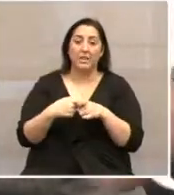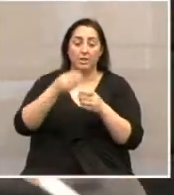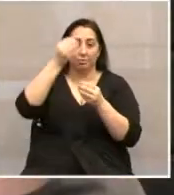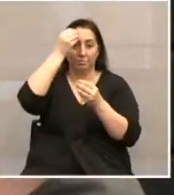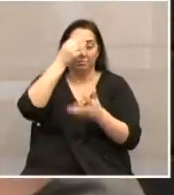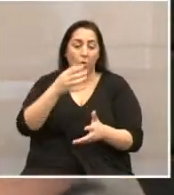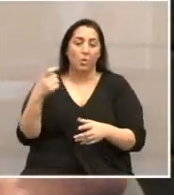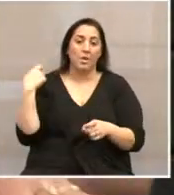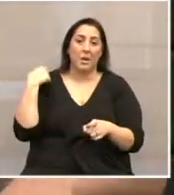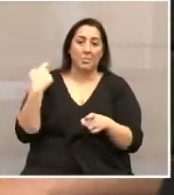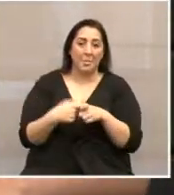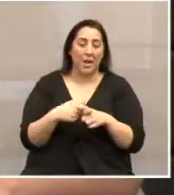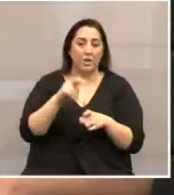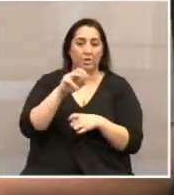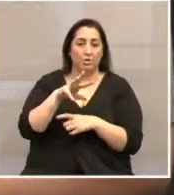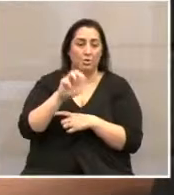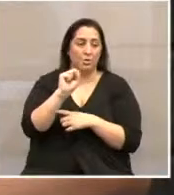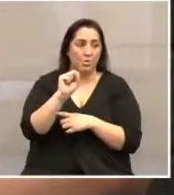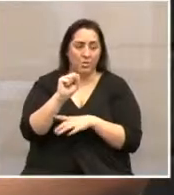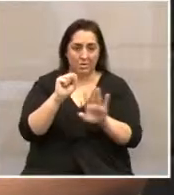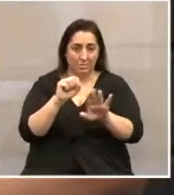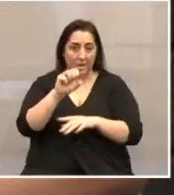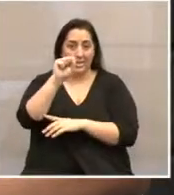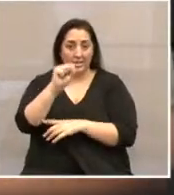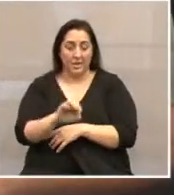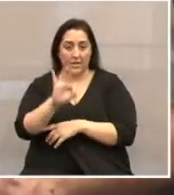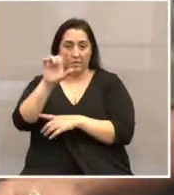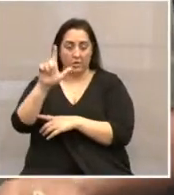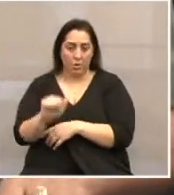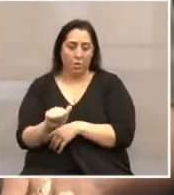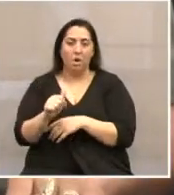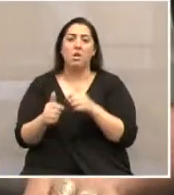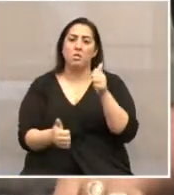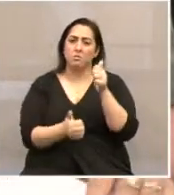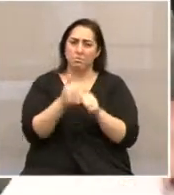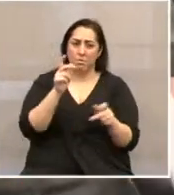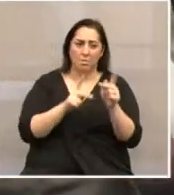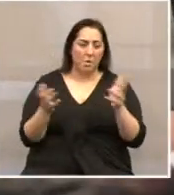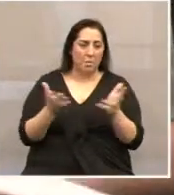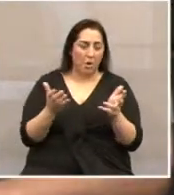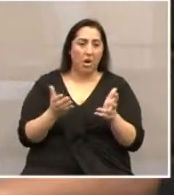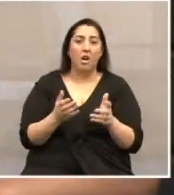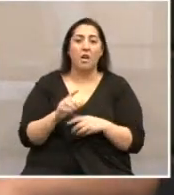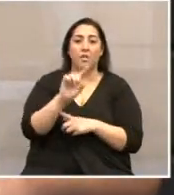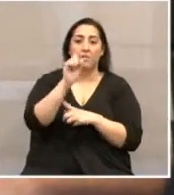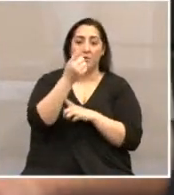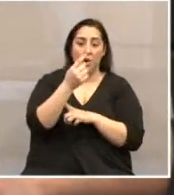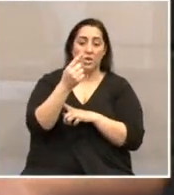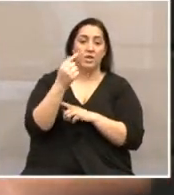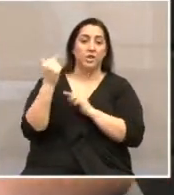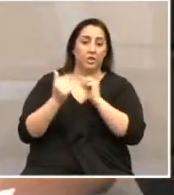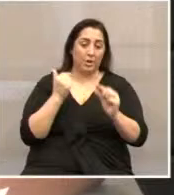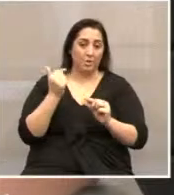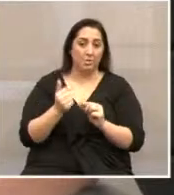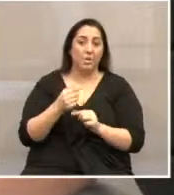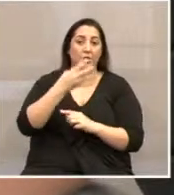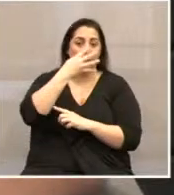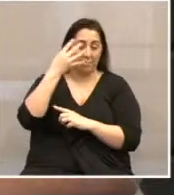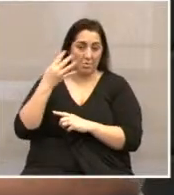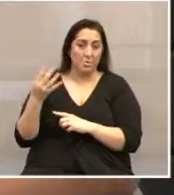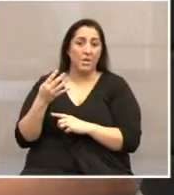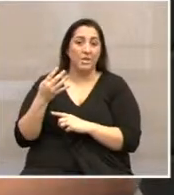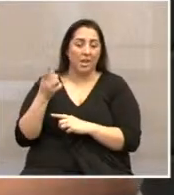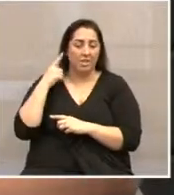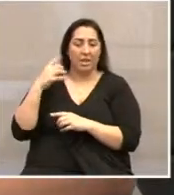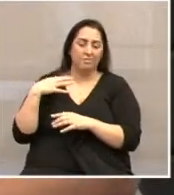discourse. South Florida is largely made up of first-generation immigrants who themselves fled political violence, and